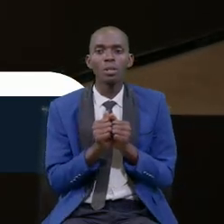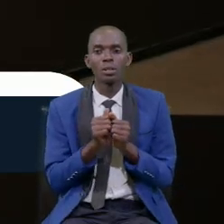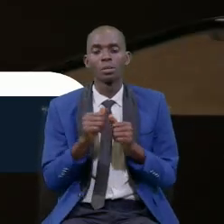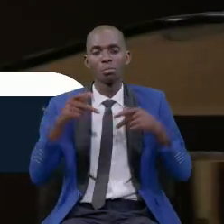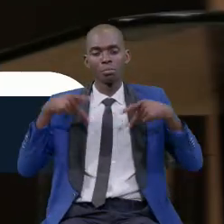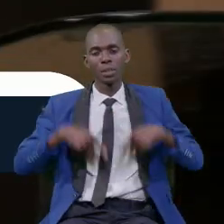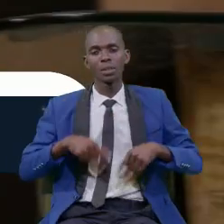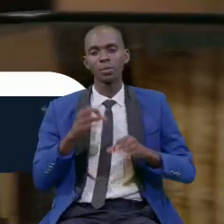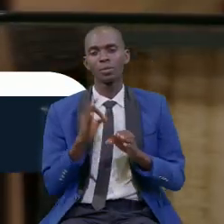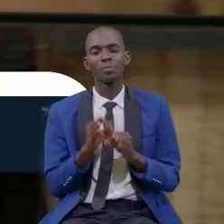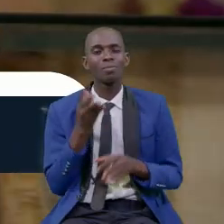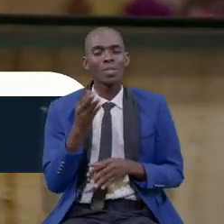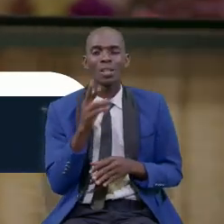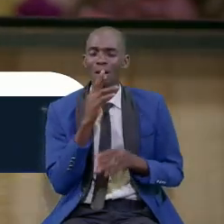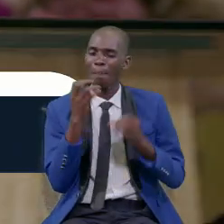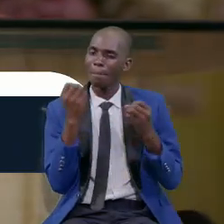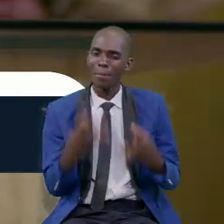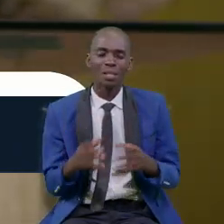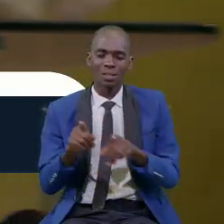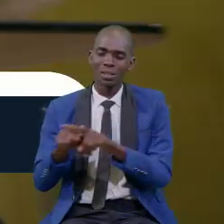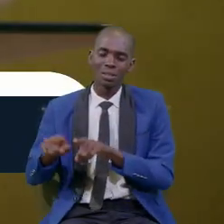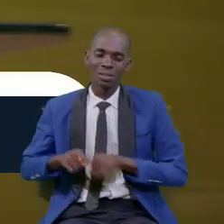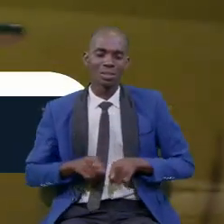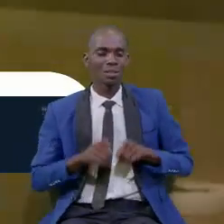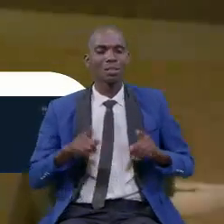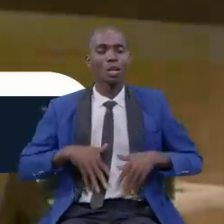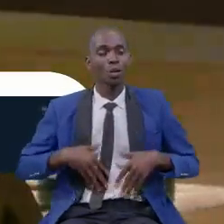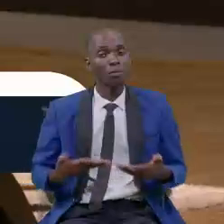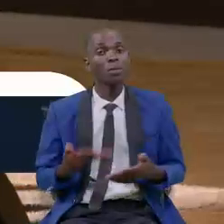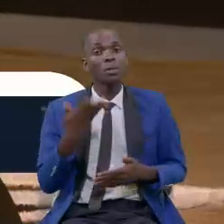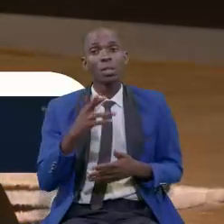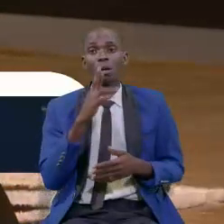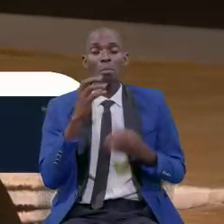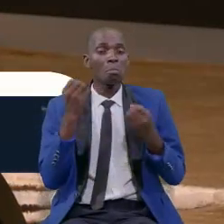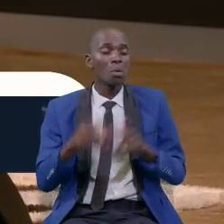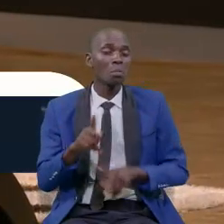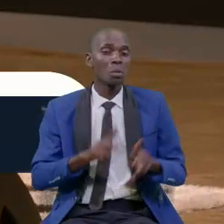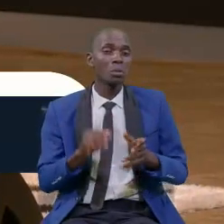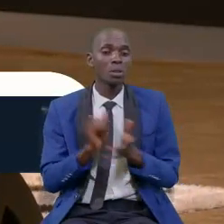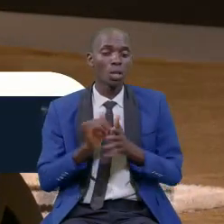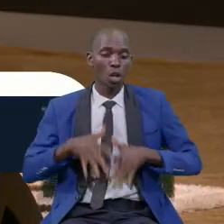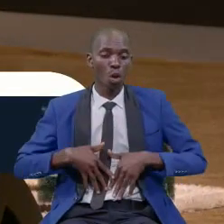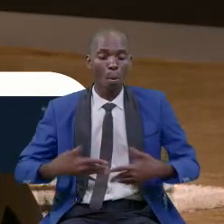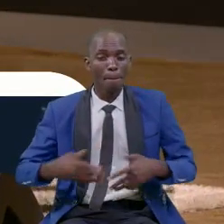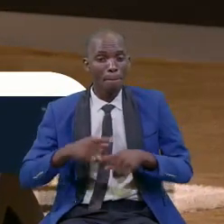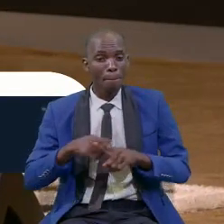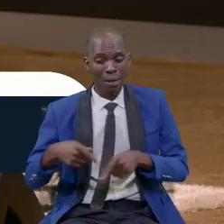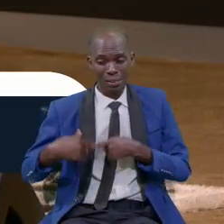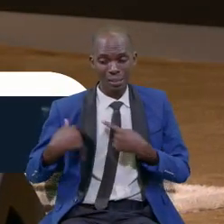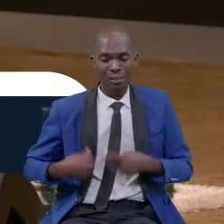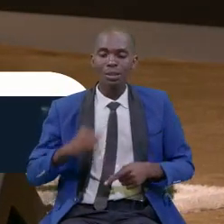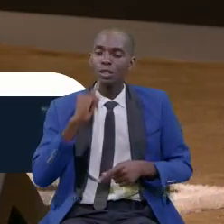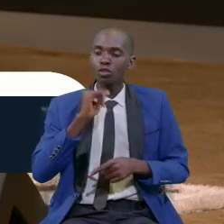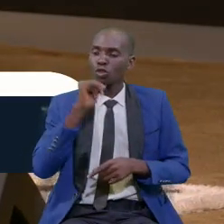there are many kinds of confessions that people will confess, but their heart is not in the confession. They do